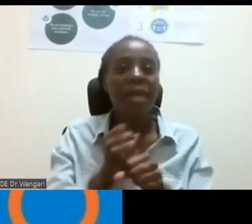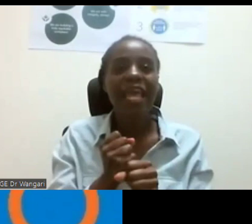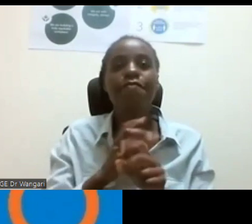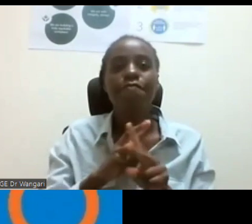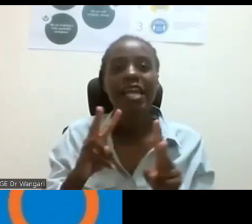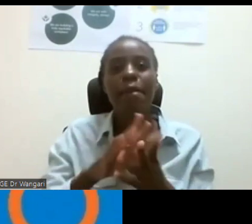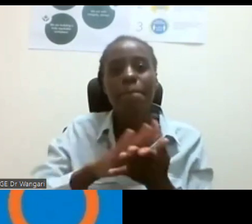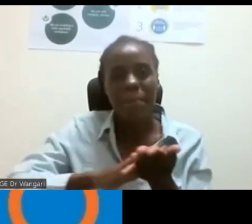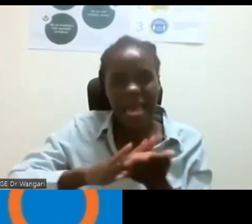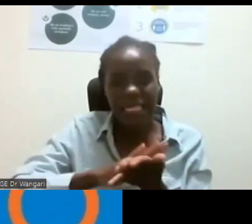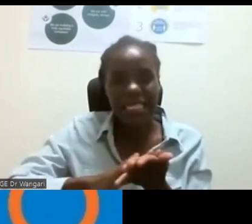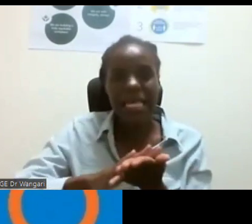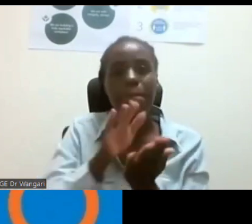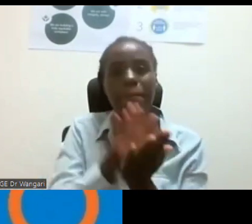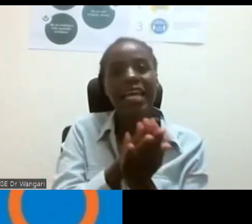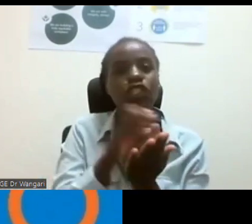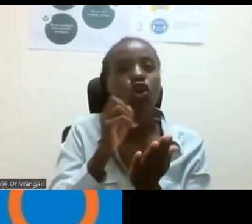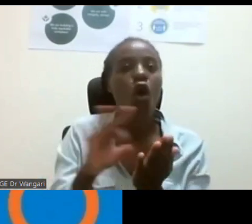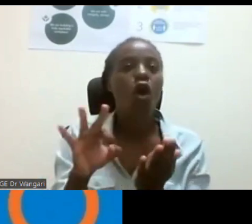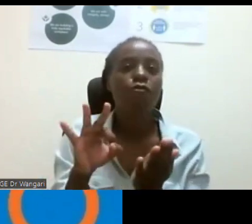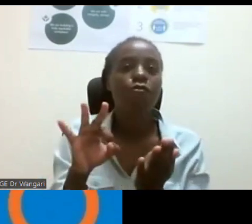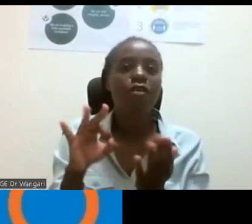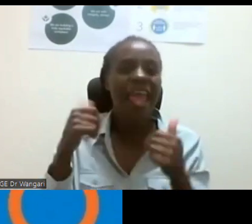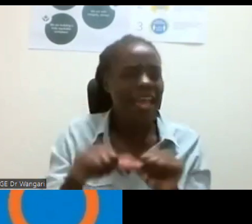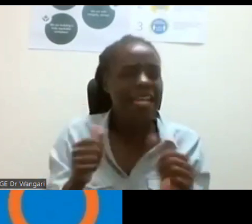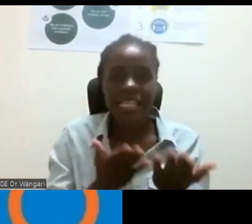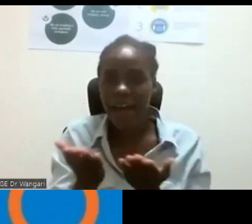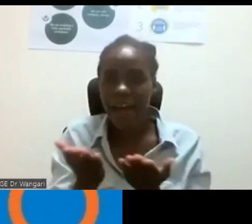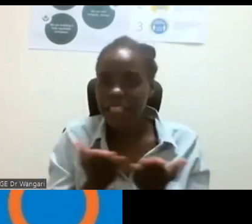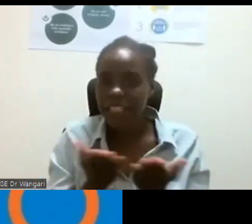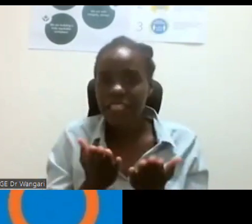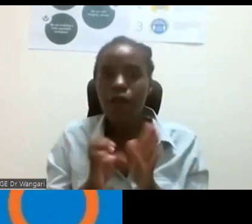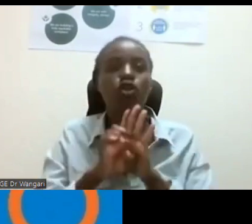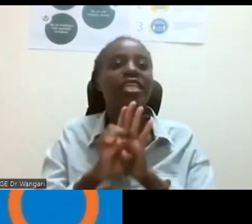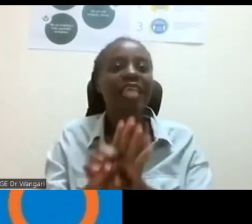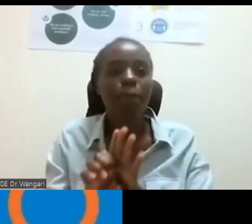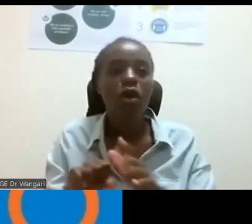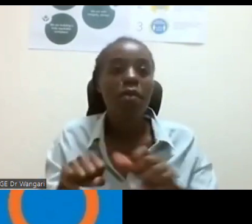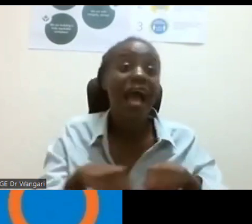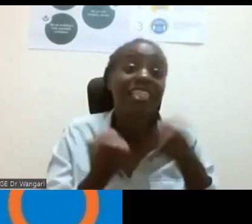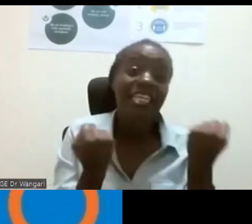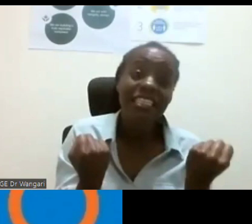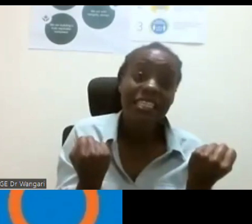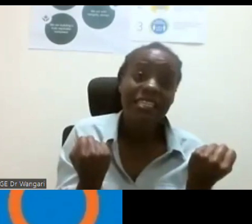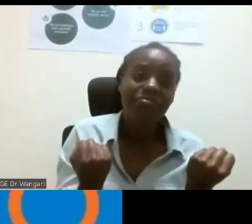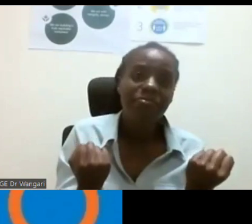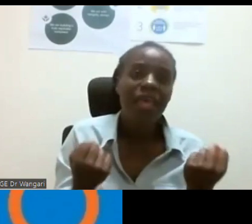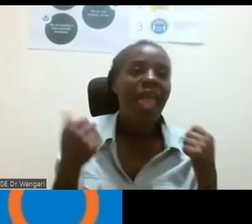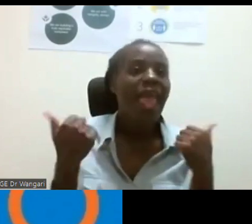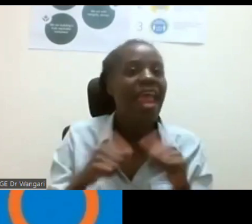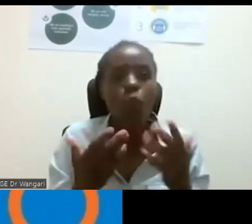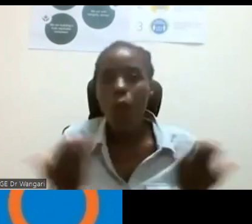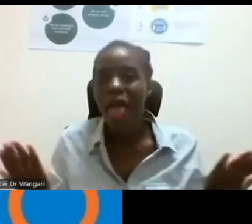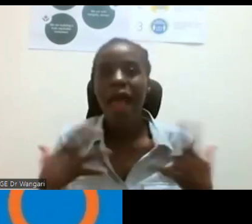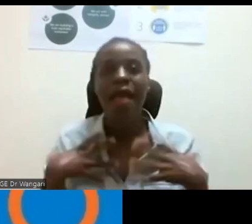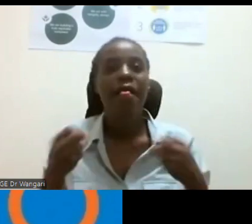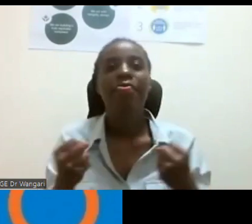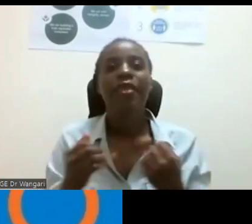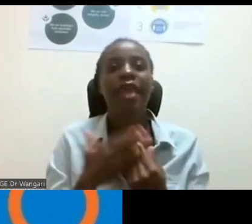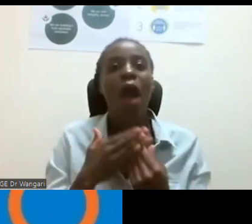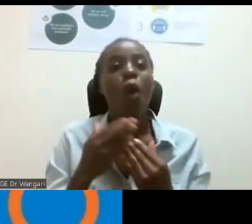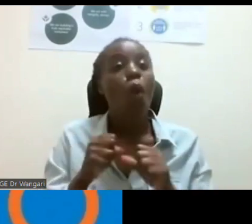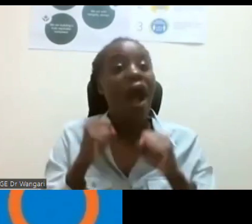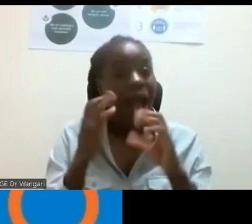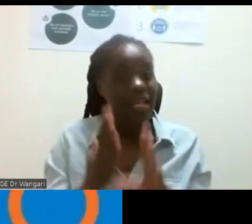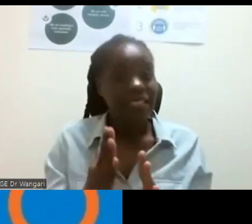services, whether those are in emergency settings and humanitarian settings, then we can ensure that health workers and the next generation are being